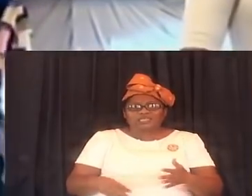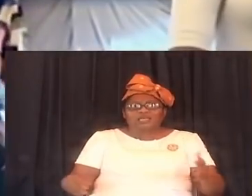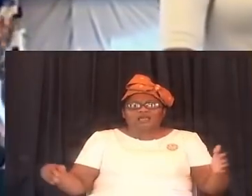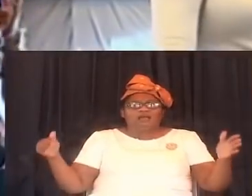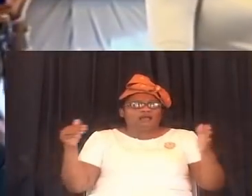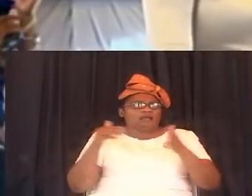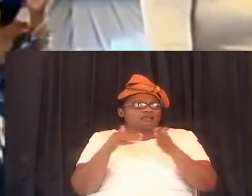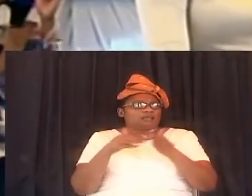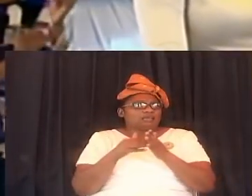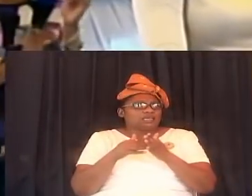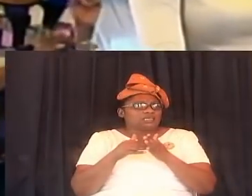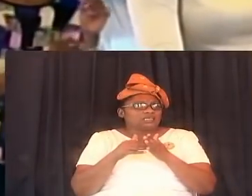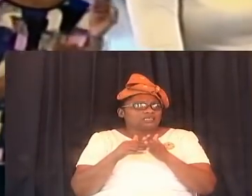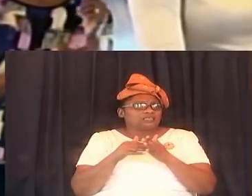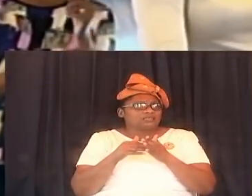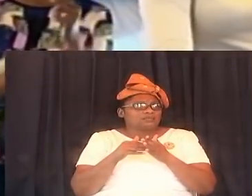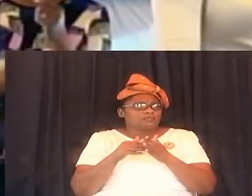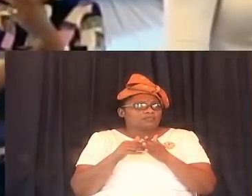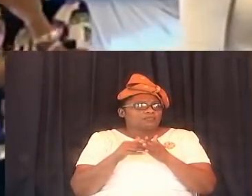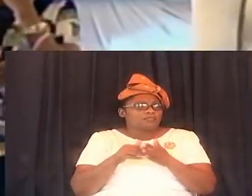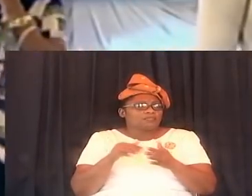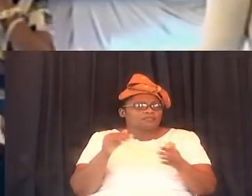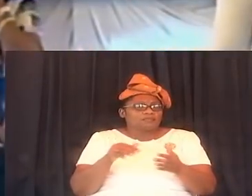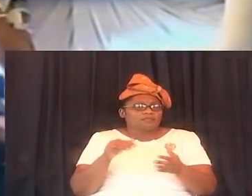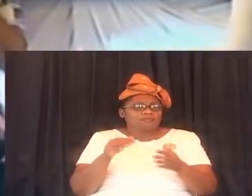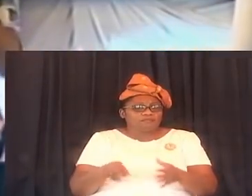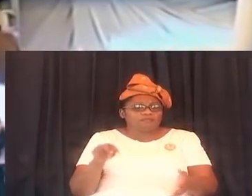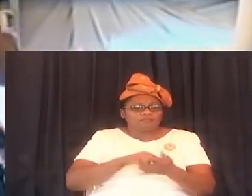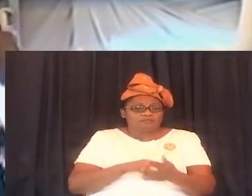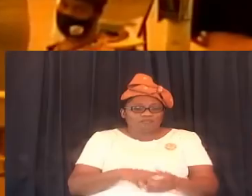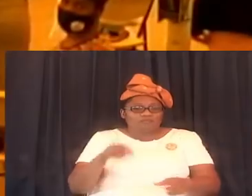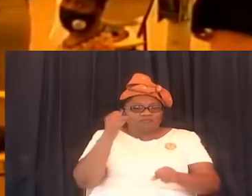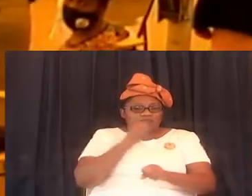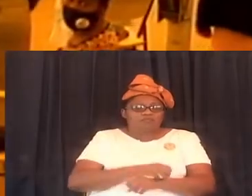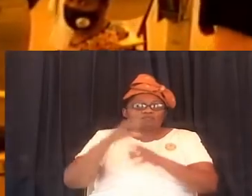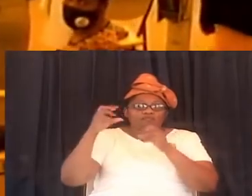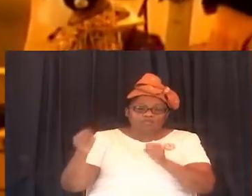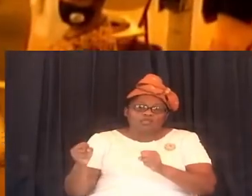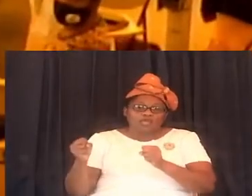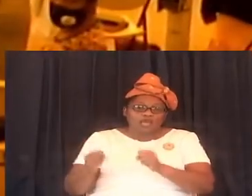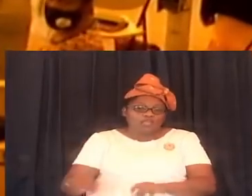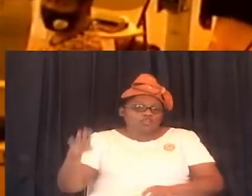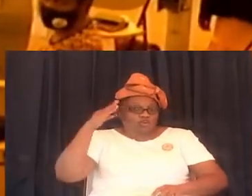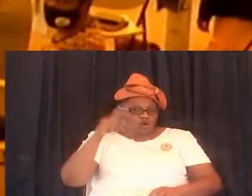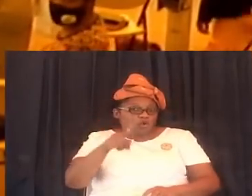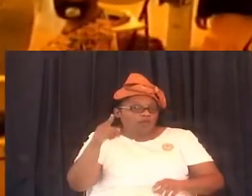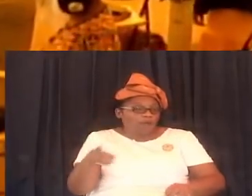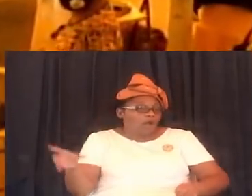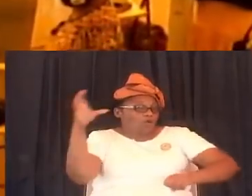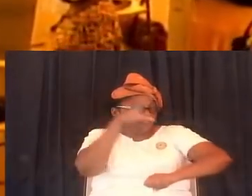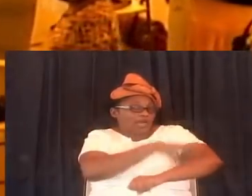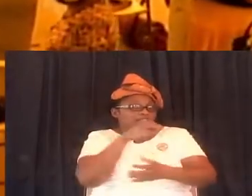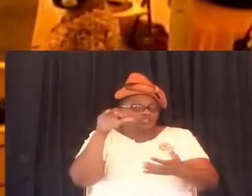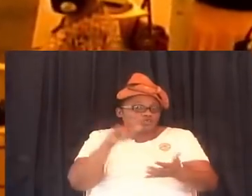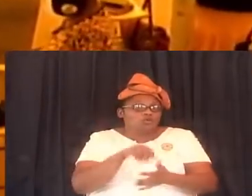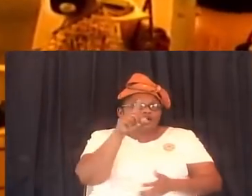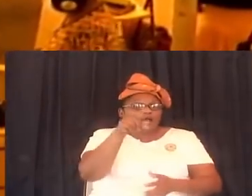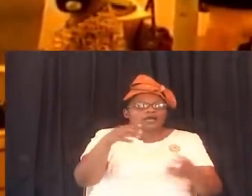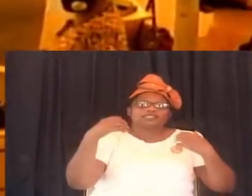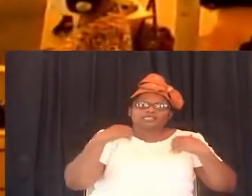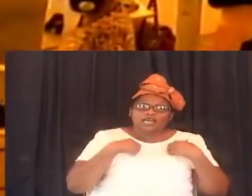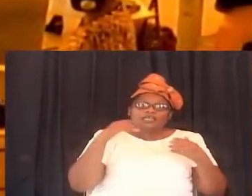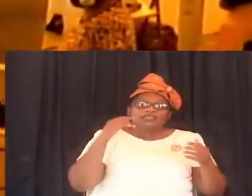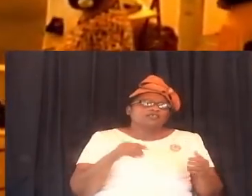Hallelujah. Raise that one for me. Well, if you're standing on the solid rock, and you know the power that you've